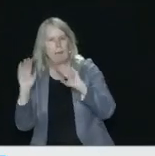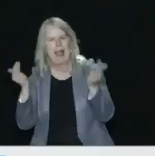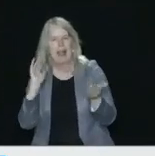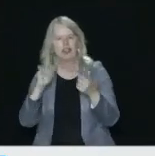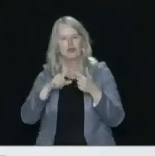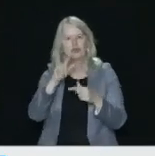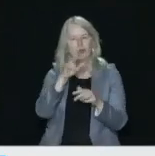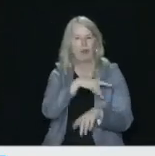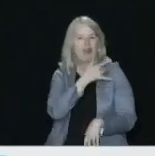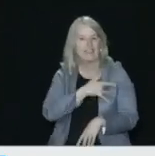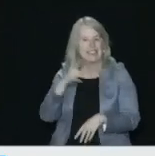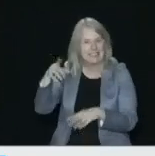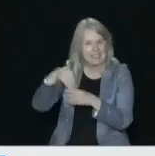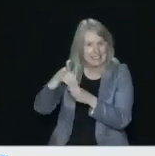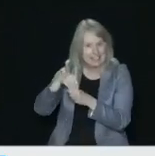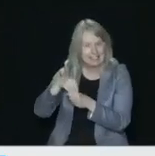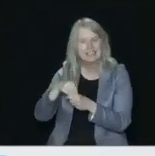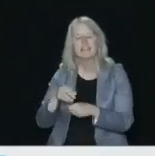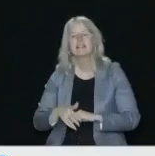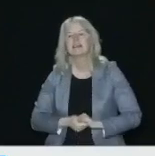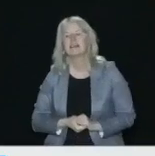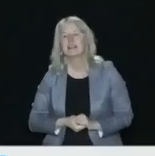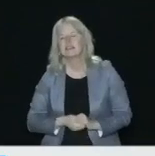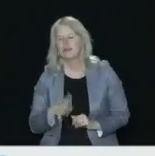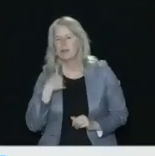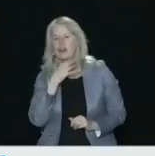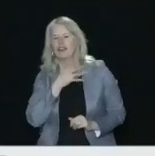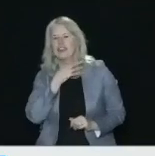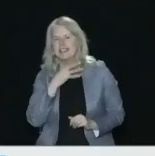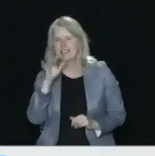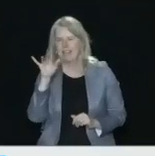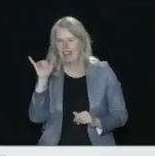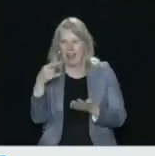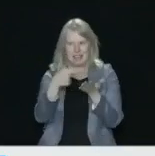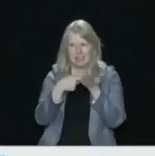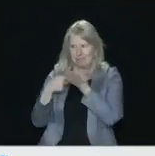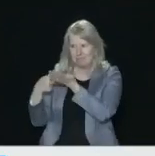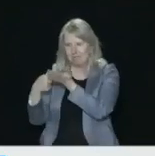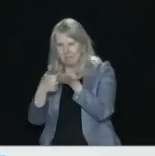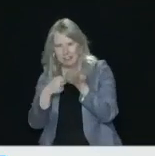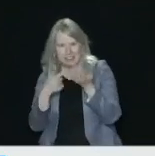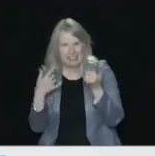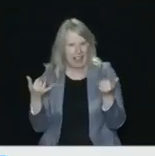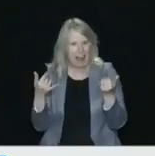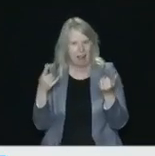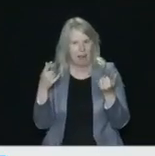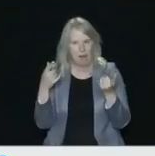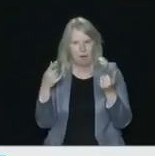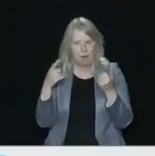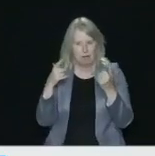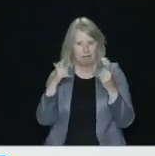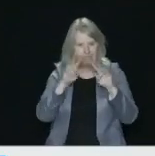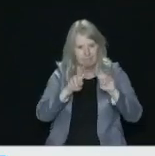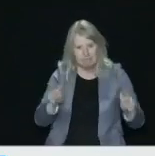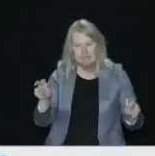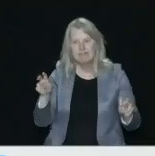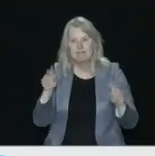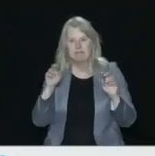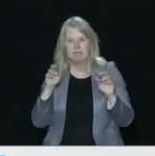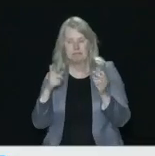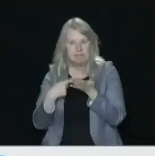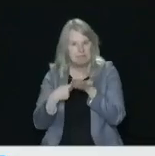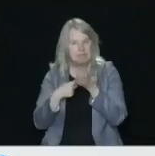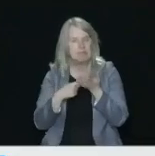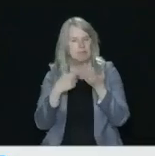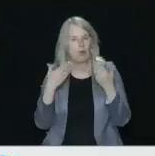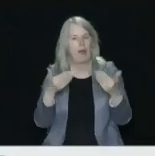course, on top of regular case reporting from provinces, we have Sentinel Hospital networks that can give